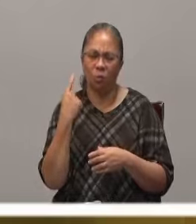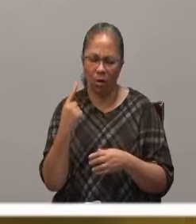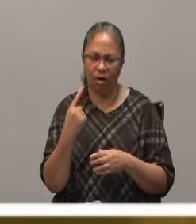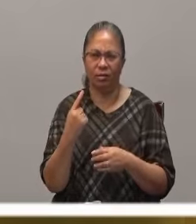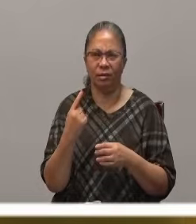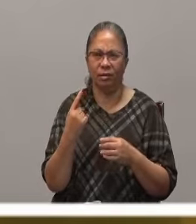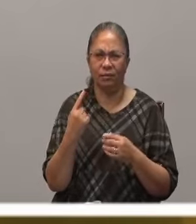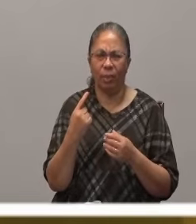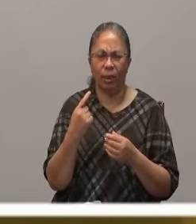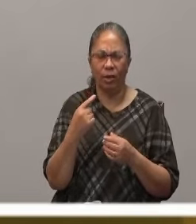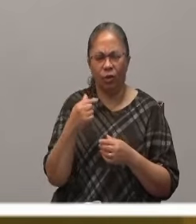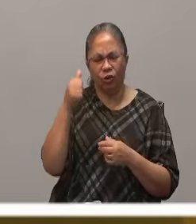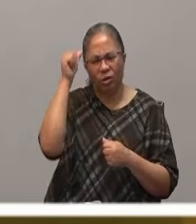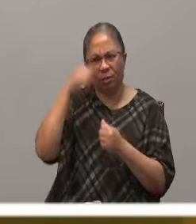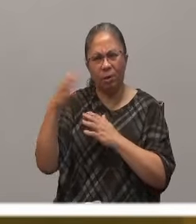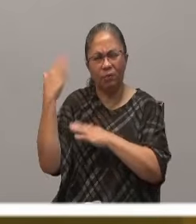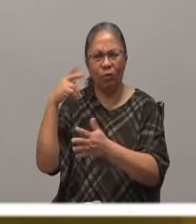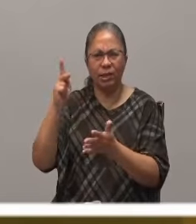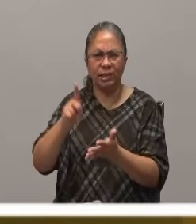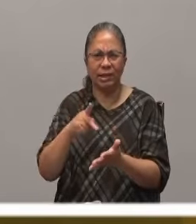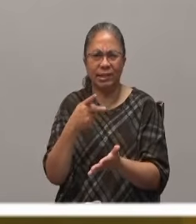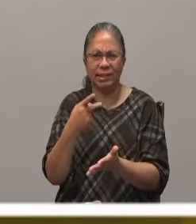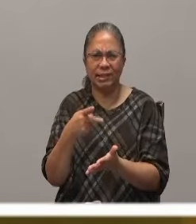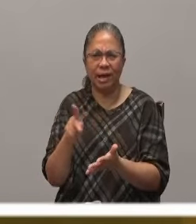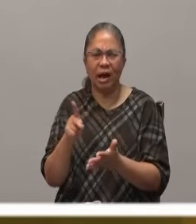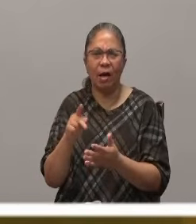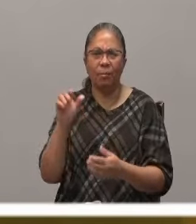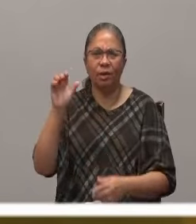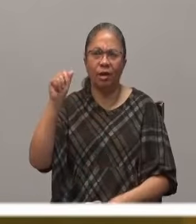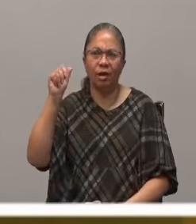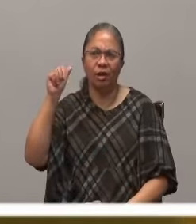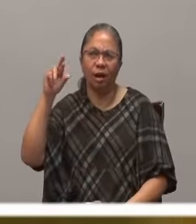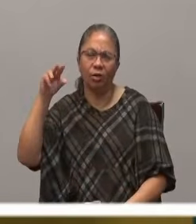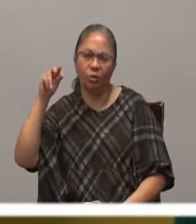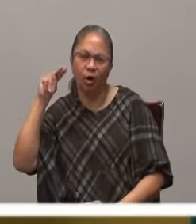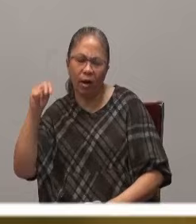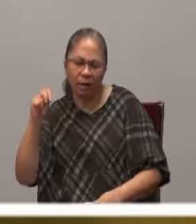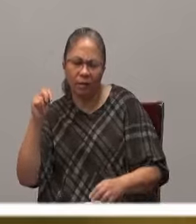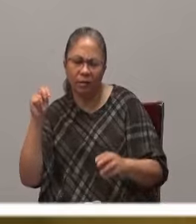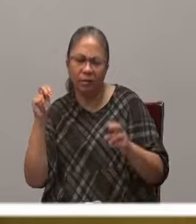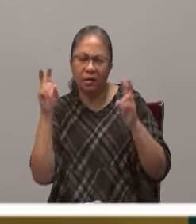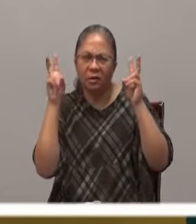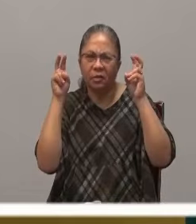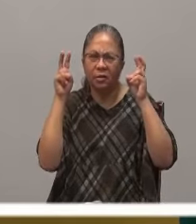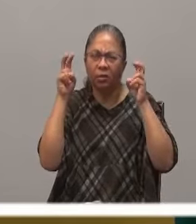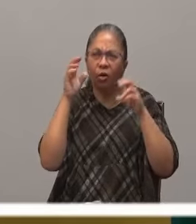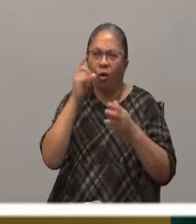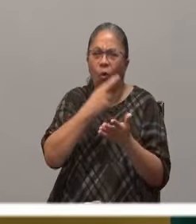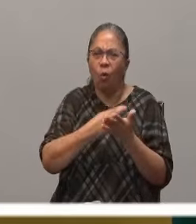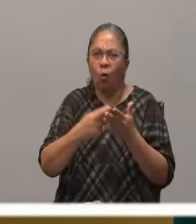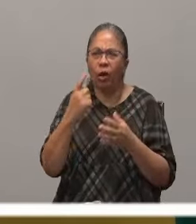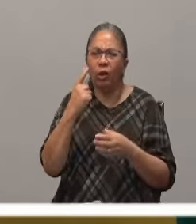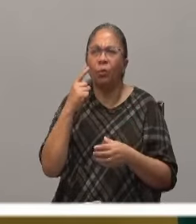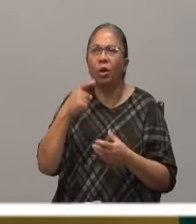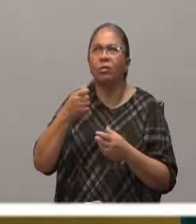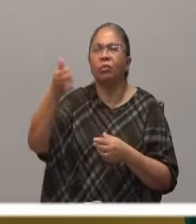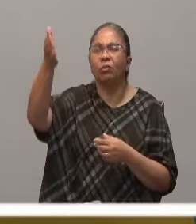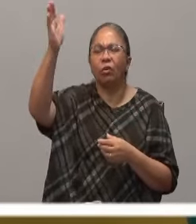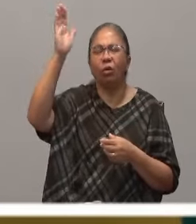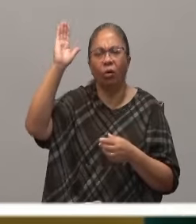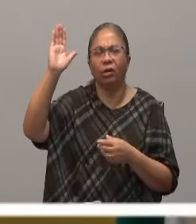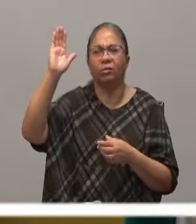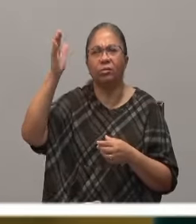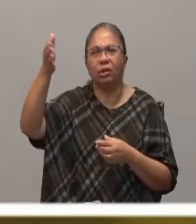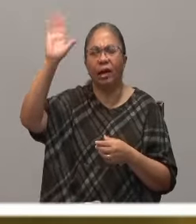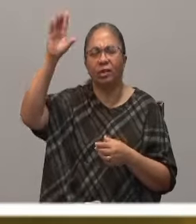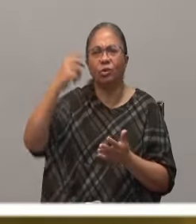see in one of our Psalms that Aaron is called the Holy One of God. The Holy